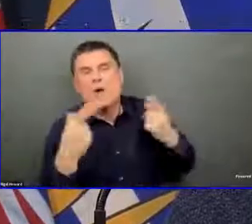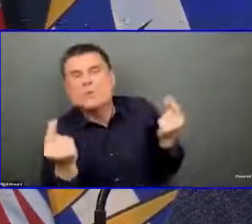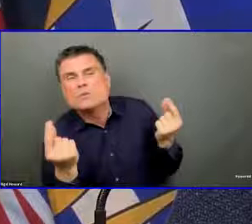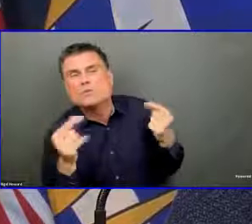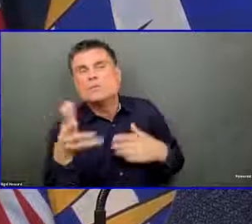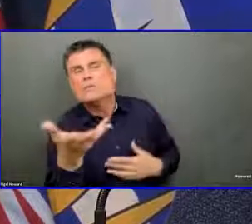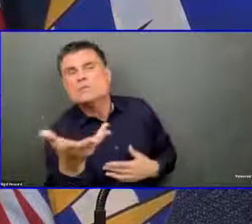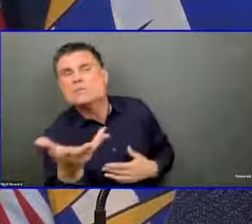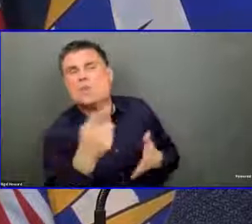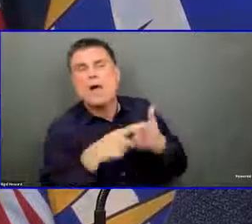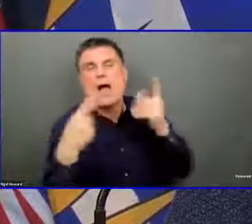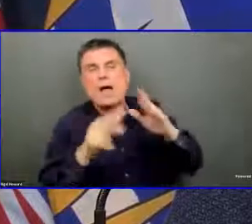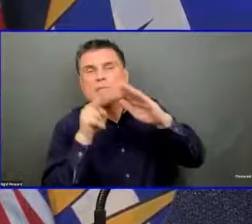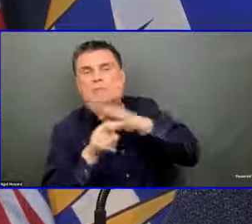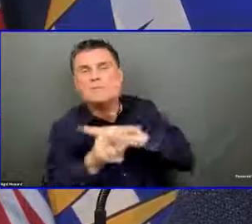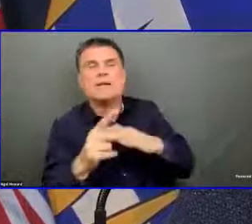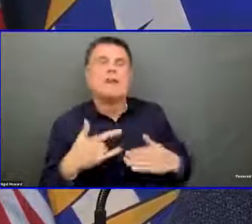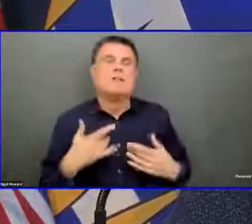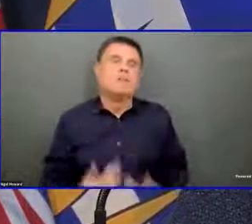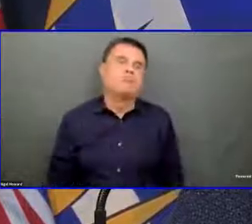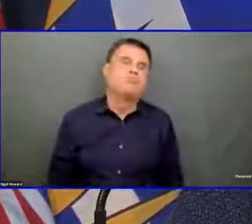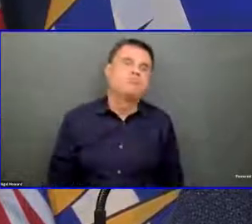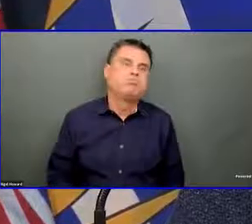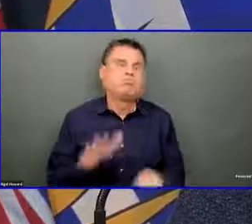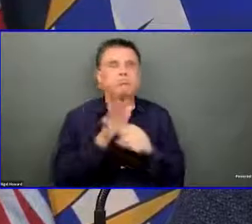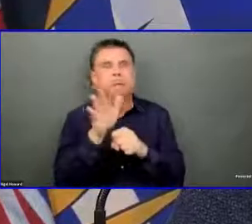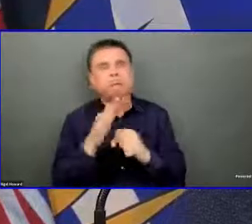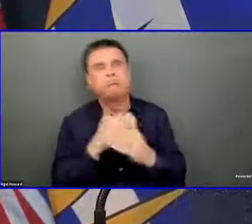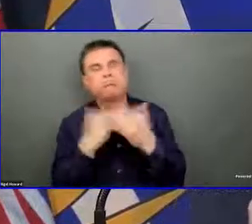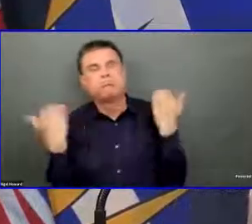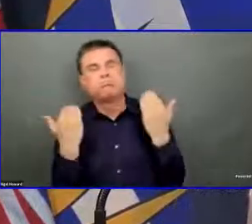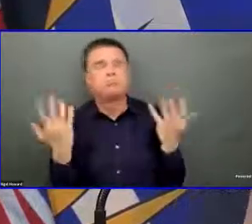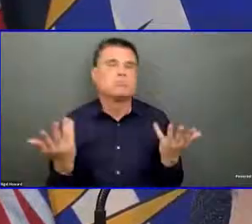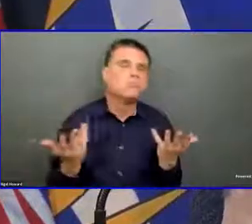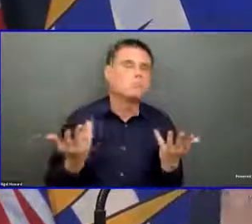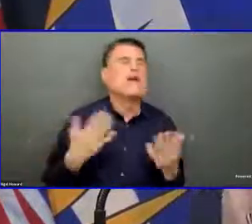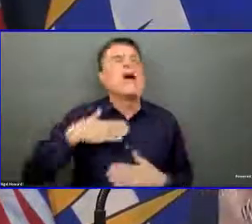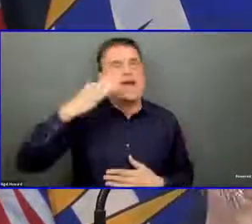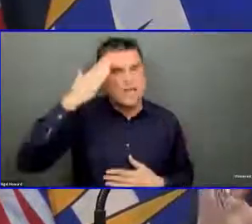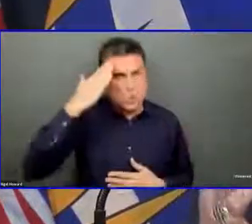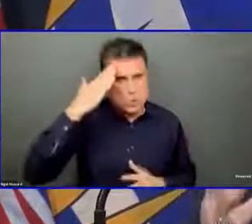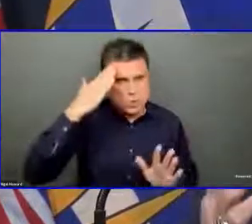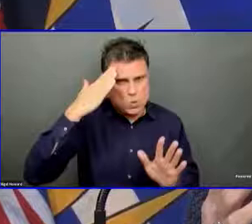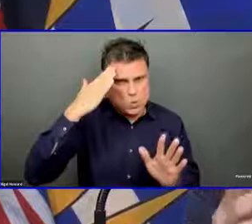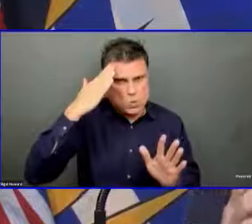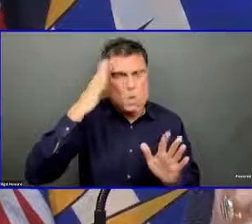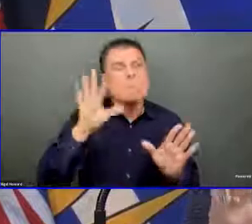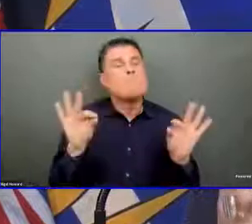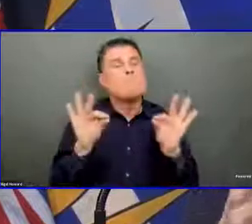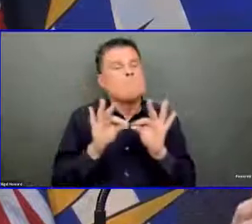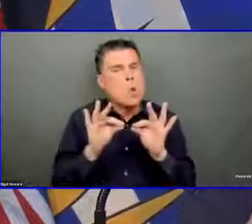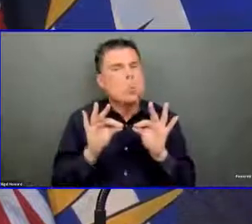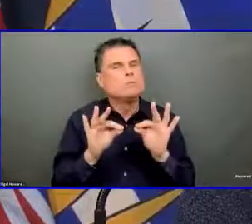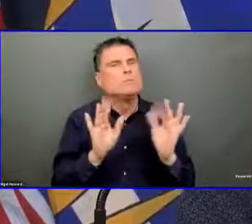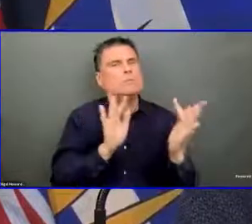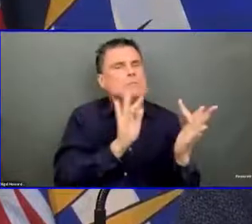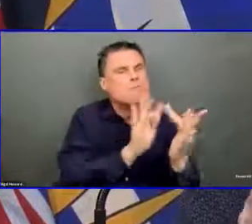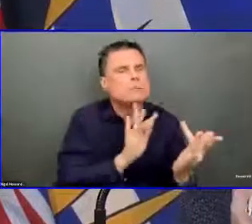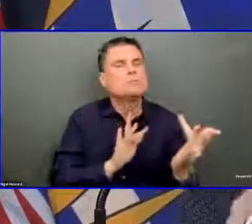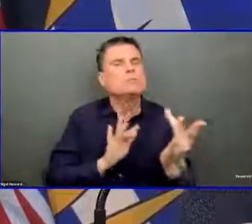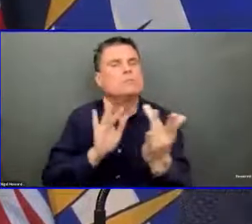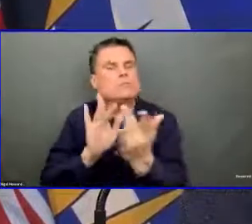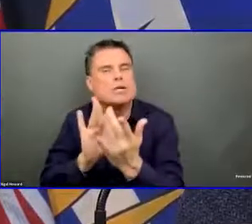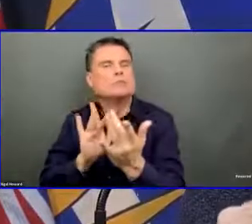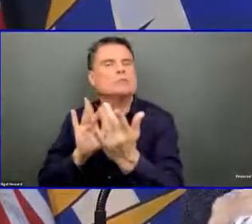to remember each other. We know that this has been hard, and particularly on our seniors and elders. Connect with them